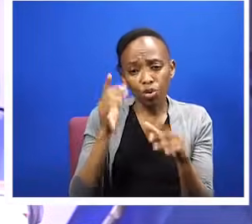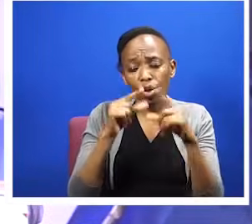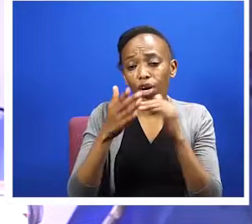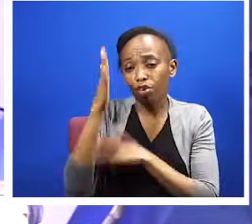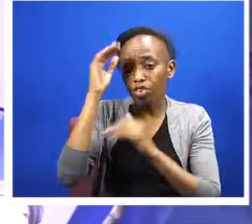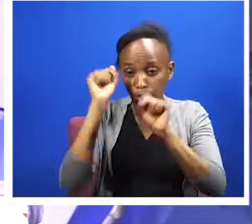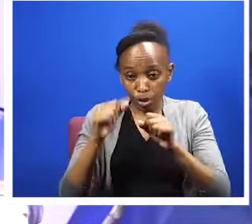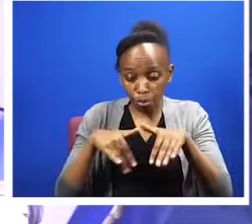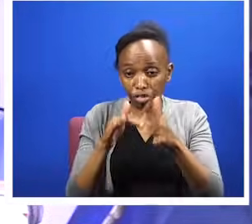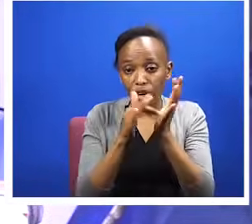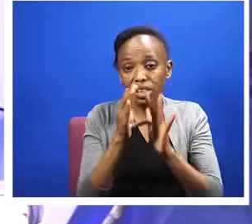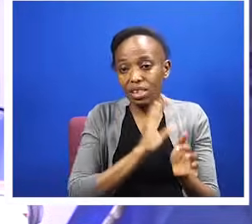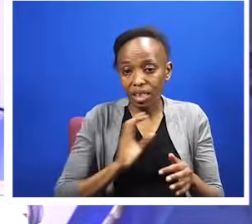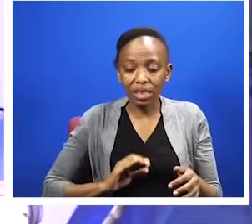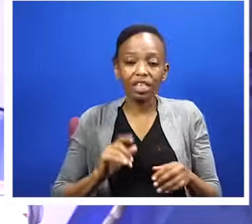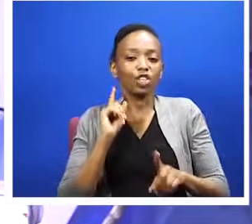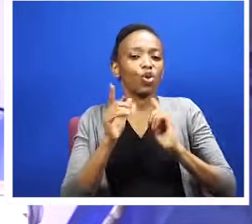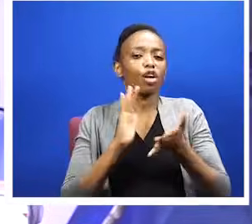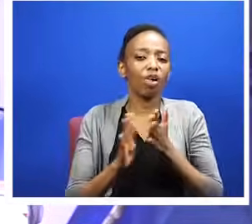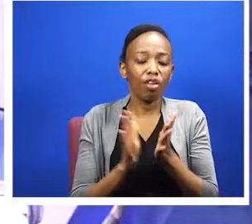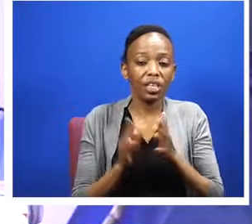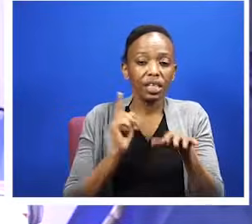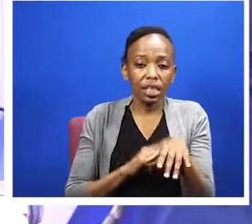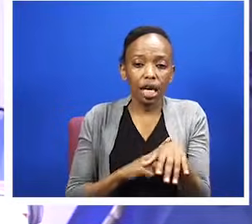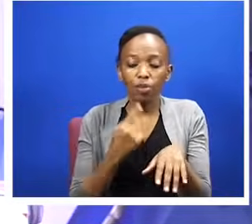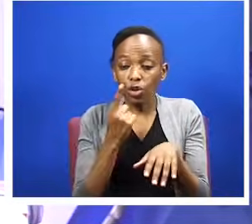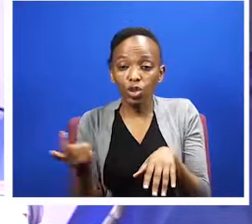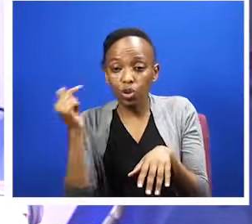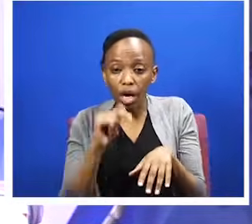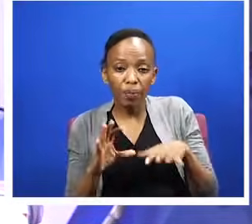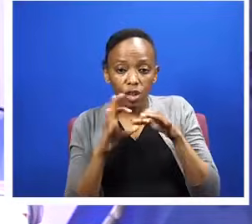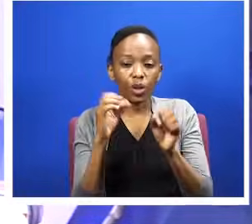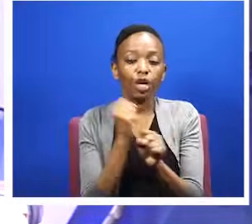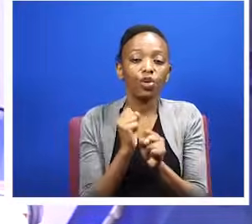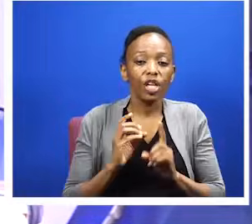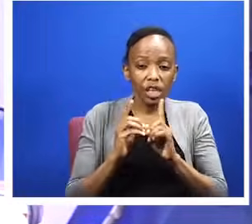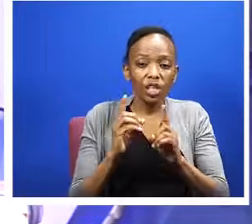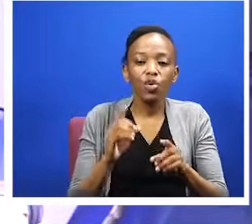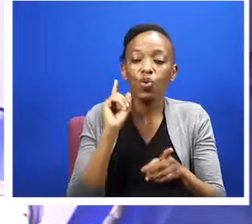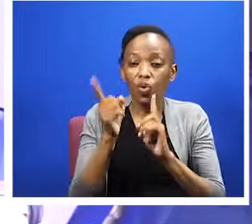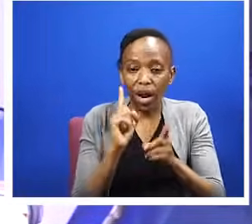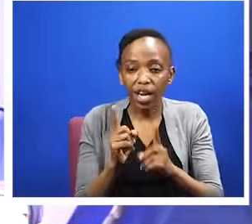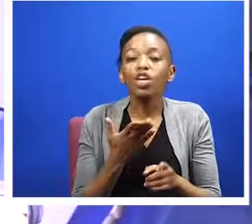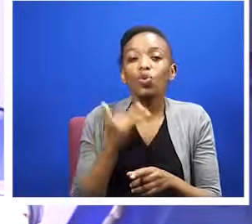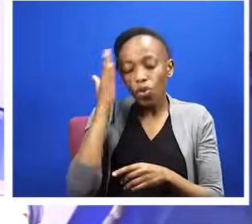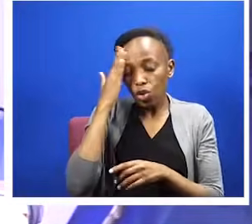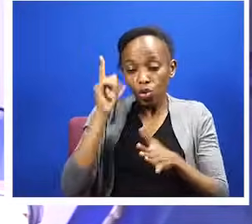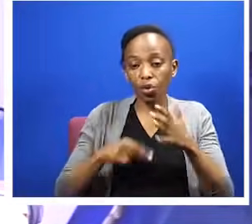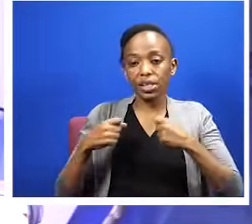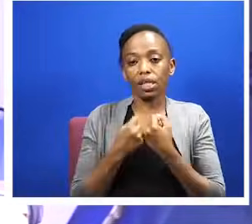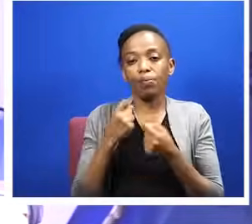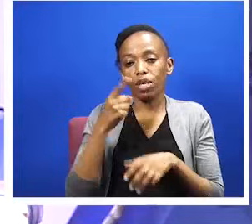will follow Jesus Christ. You will run very fast. When you're told to come and join and do the discipleship, you will run fast. You want to know what is happening. What